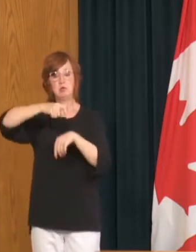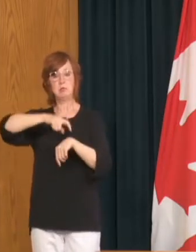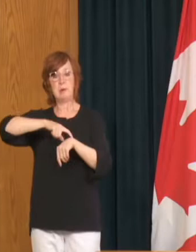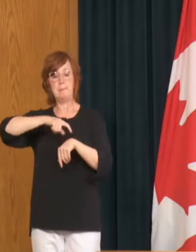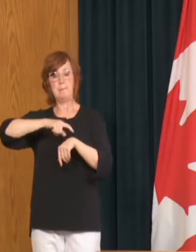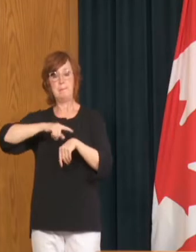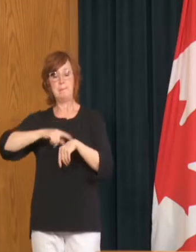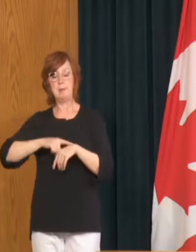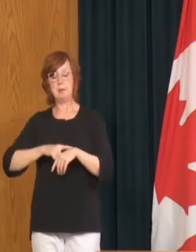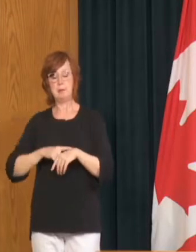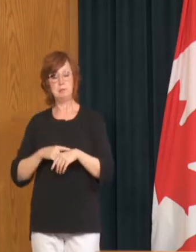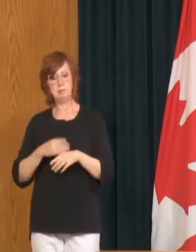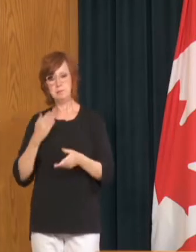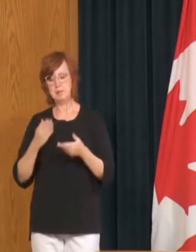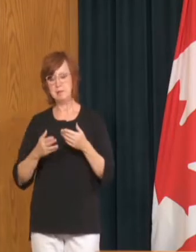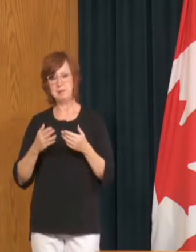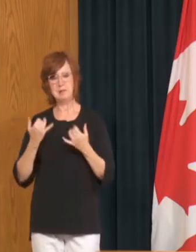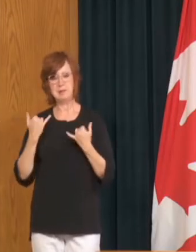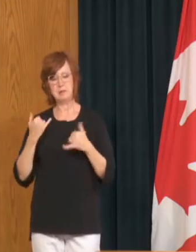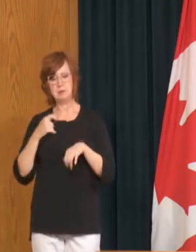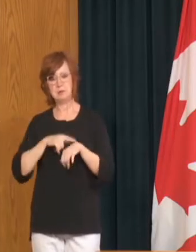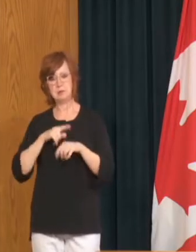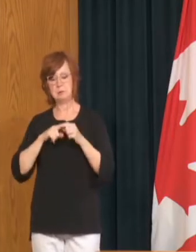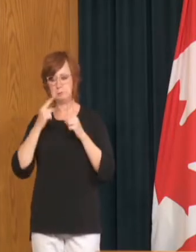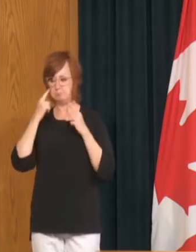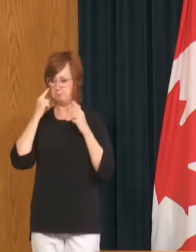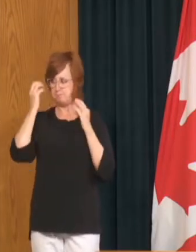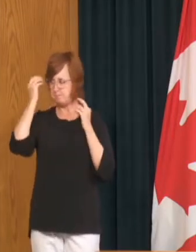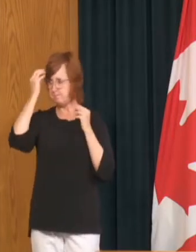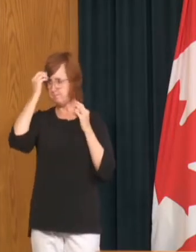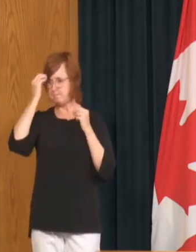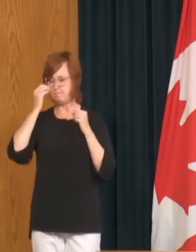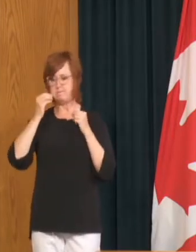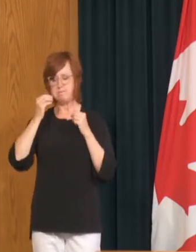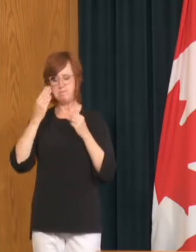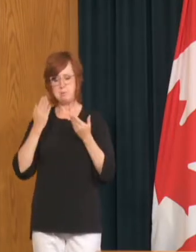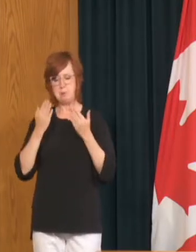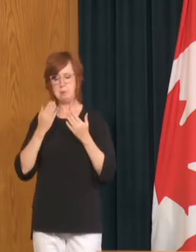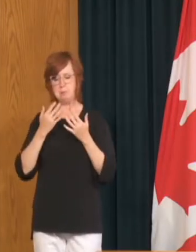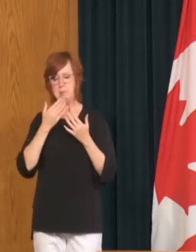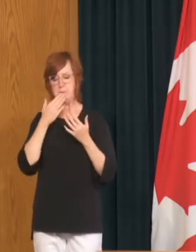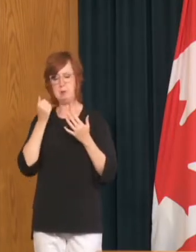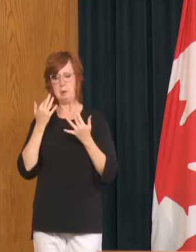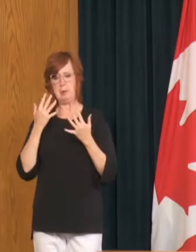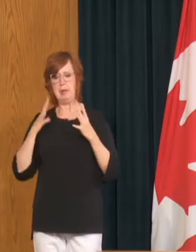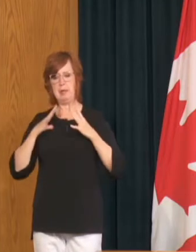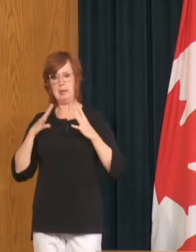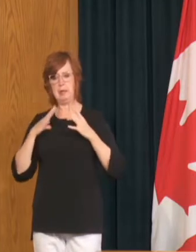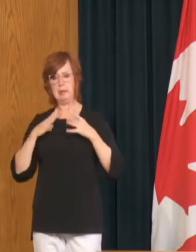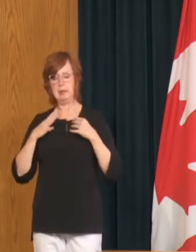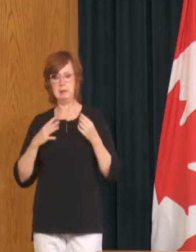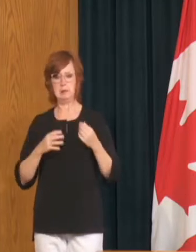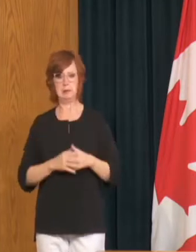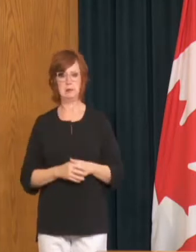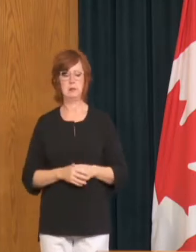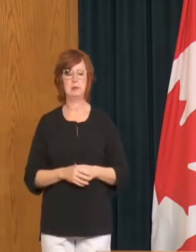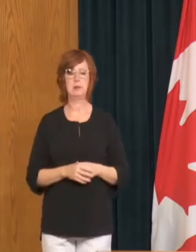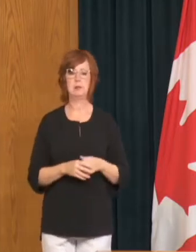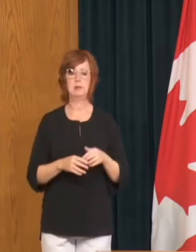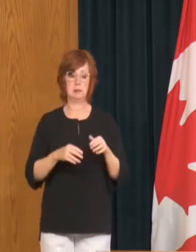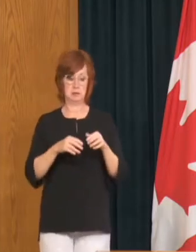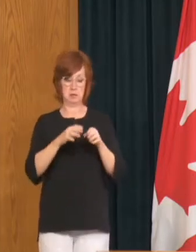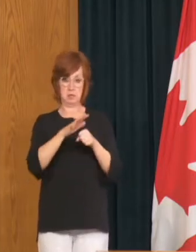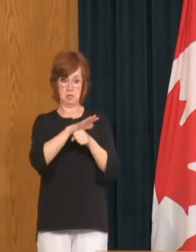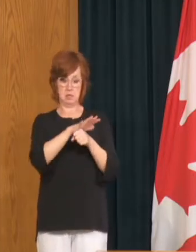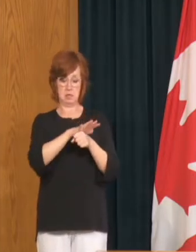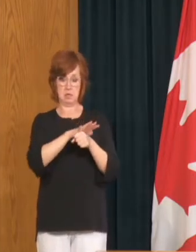be more conscious of things that we practice all the time. But if there's a local outbreak or increase in transmission, just being more conscious of that,